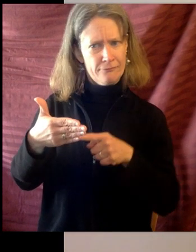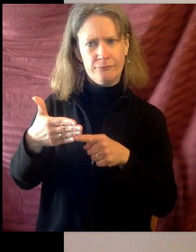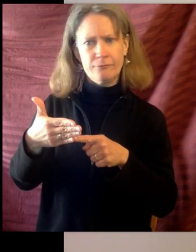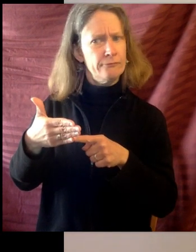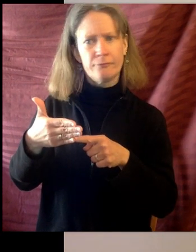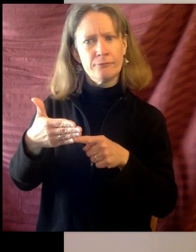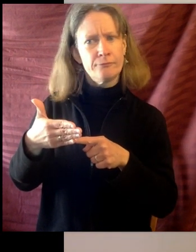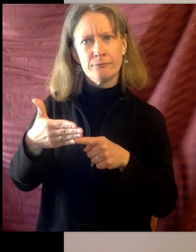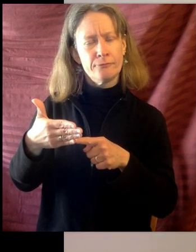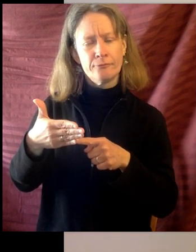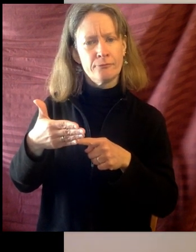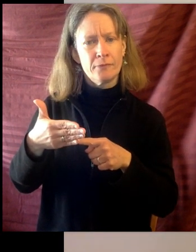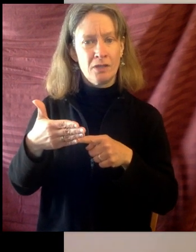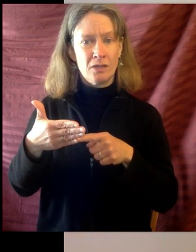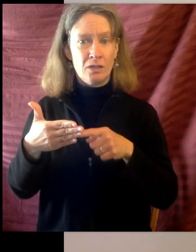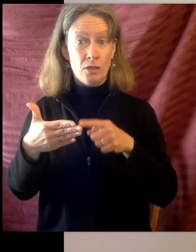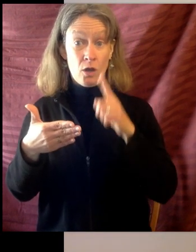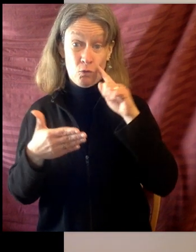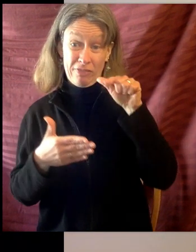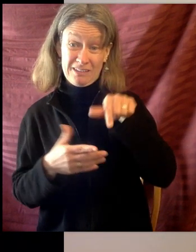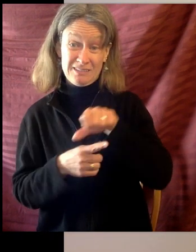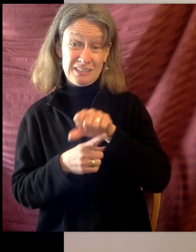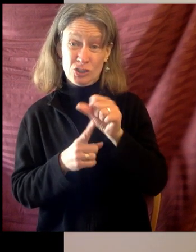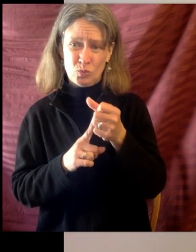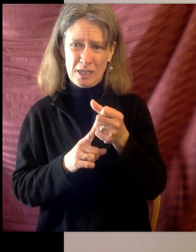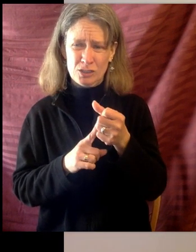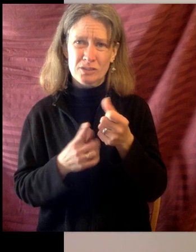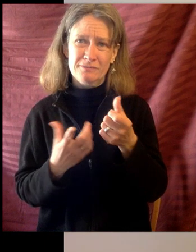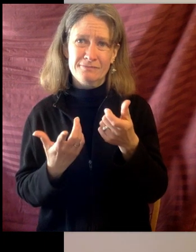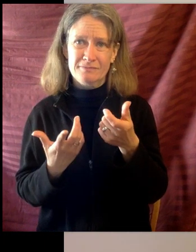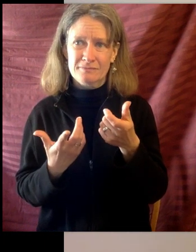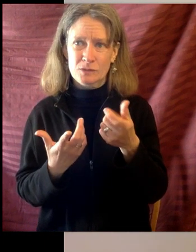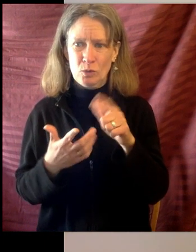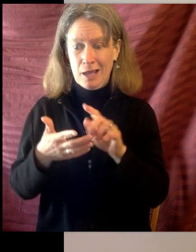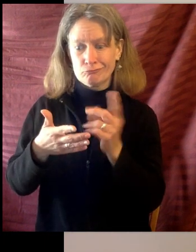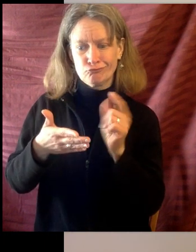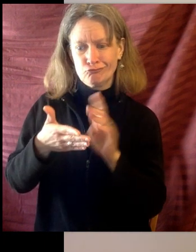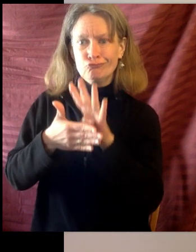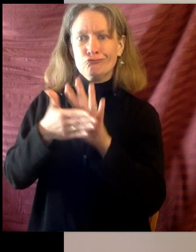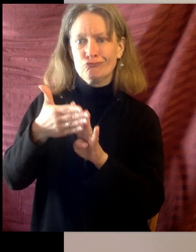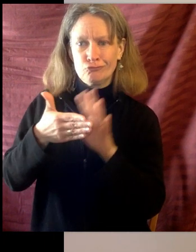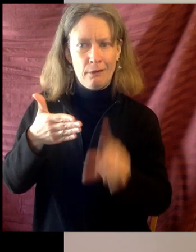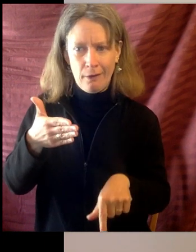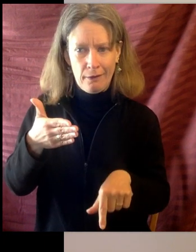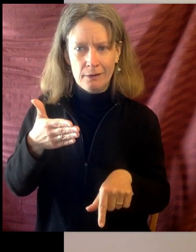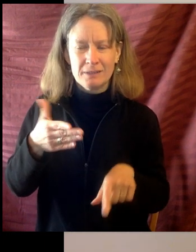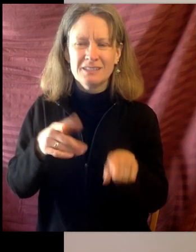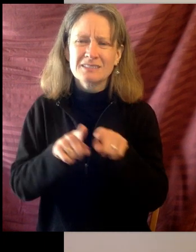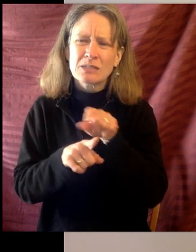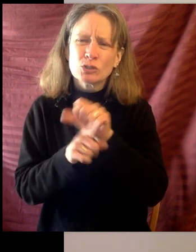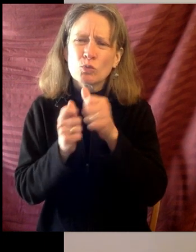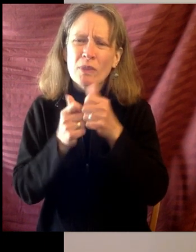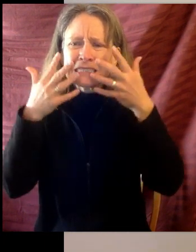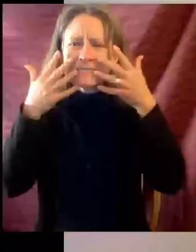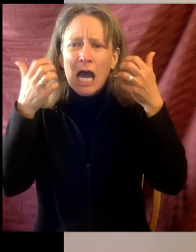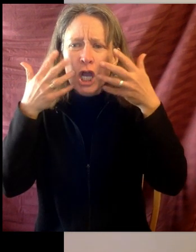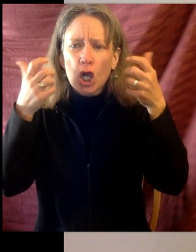not in this case. A tiger's never going to just lose its stripe in its life. Over time,